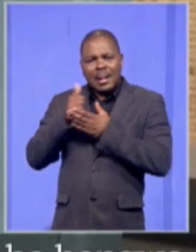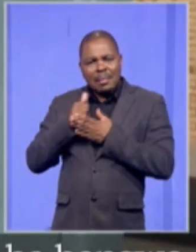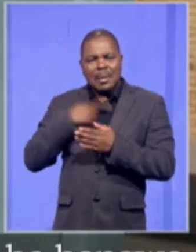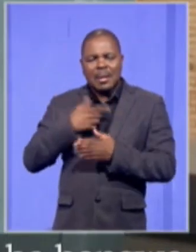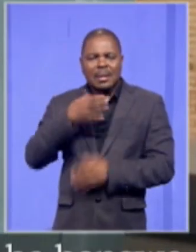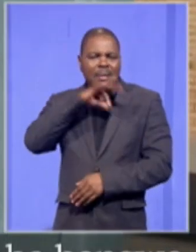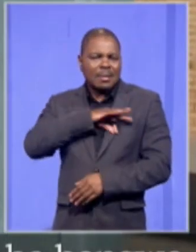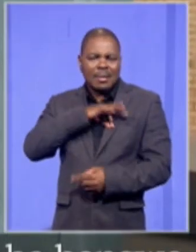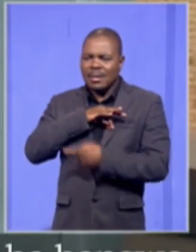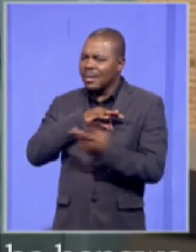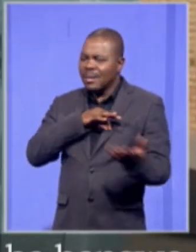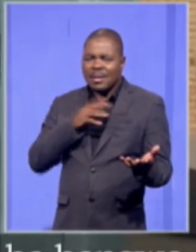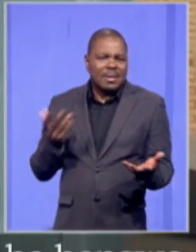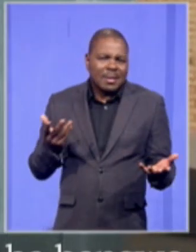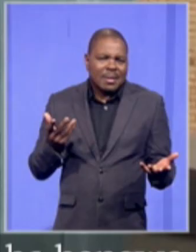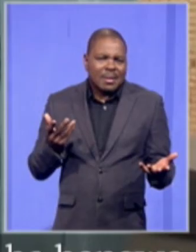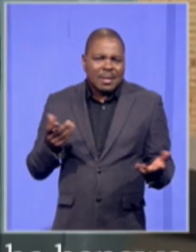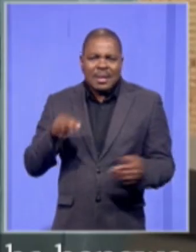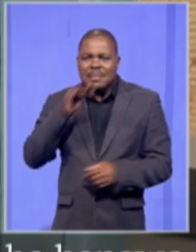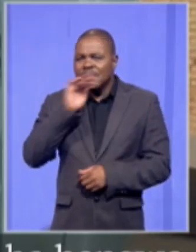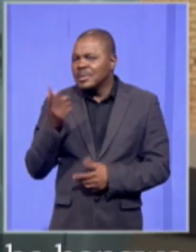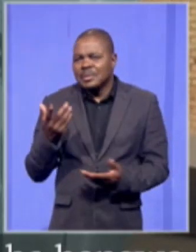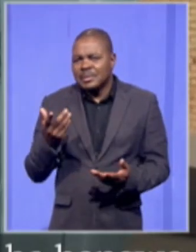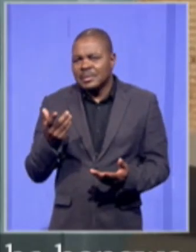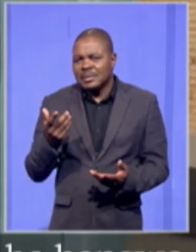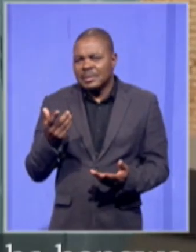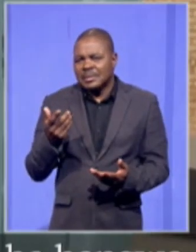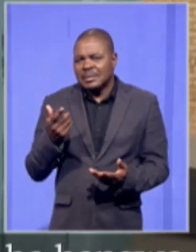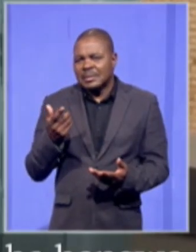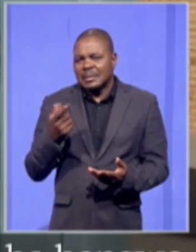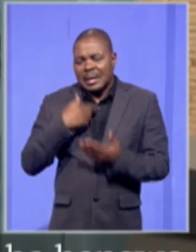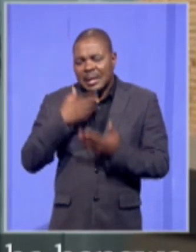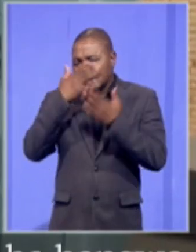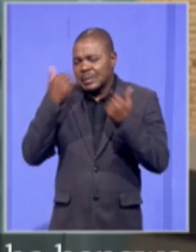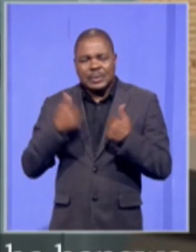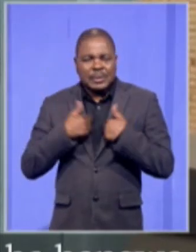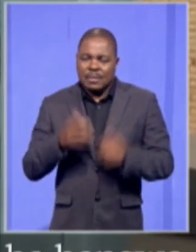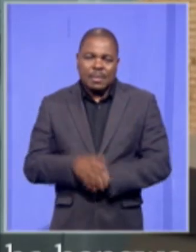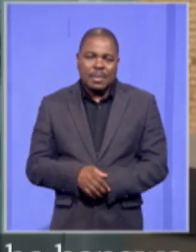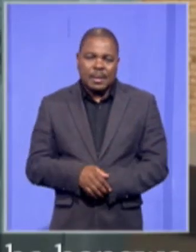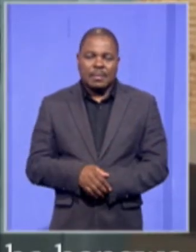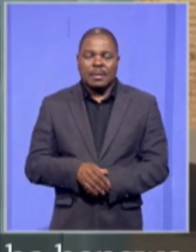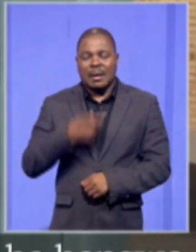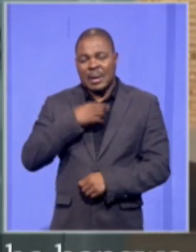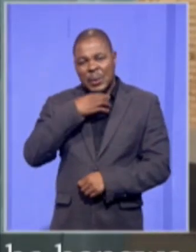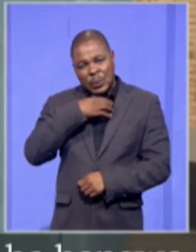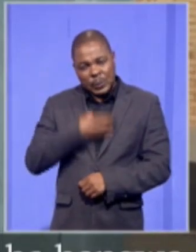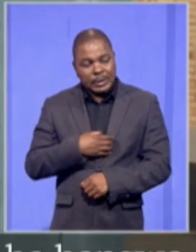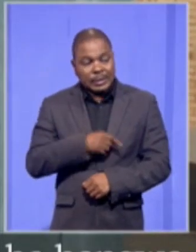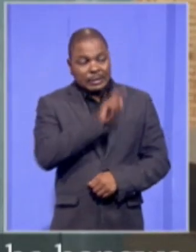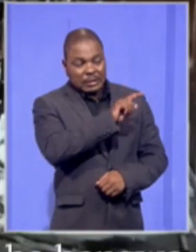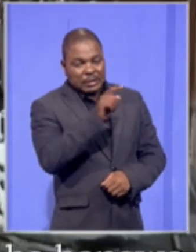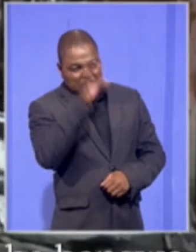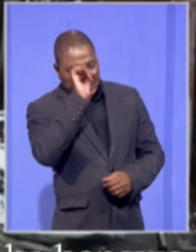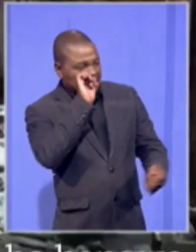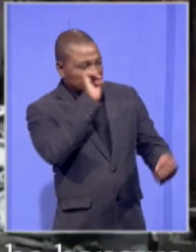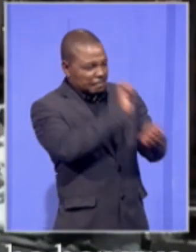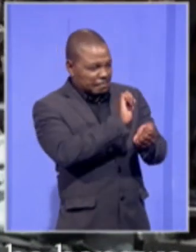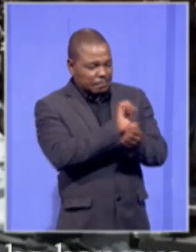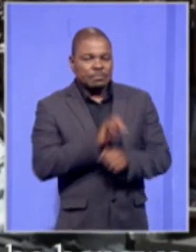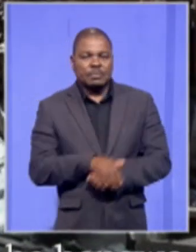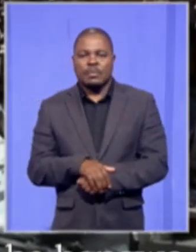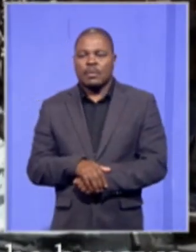tsona a re sa tseba gore re reng, so to re wishang fela go gore ba ba tshwara. Setlamo